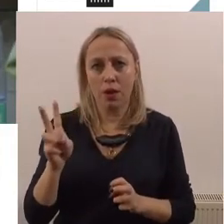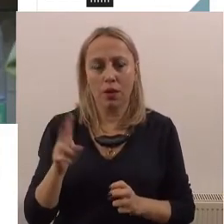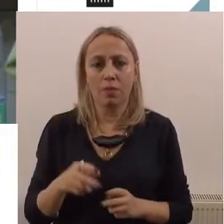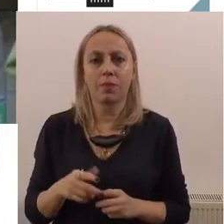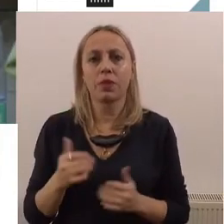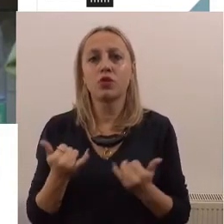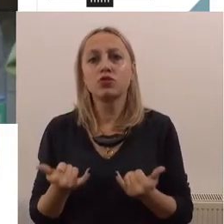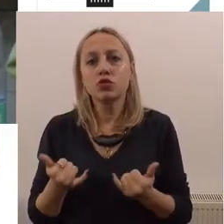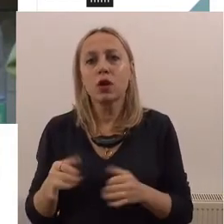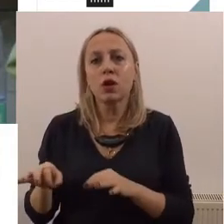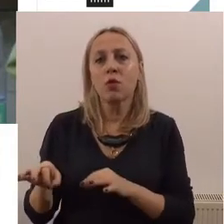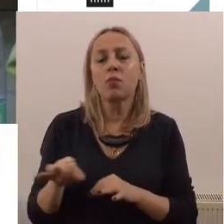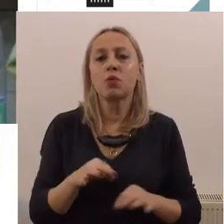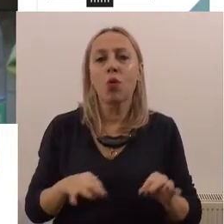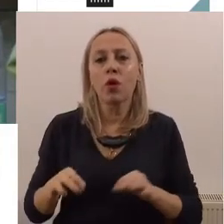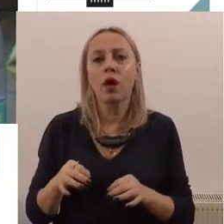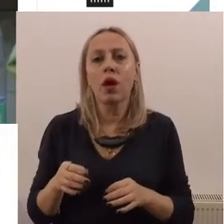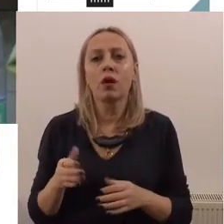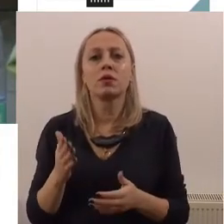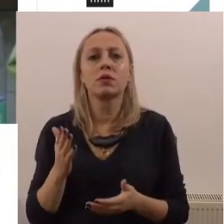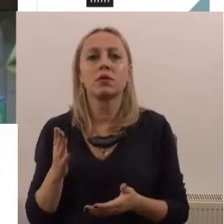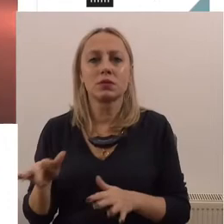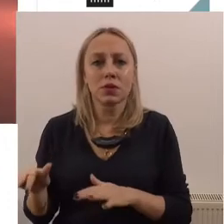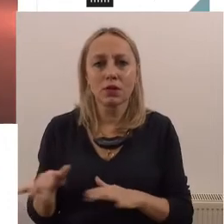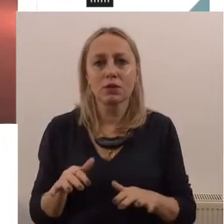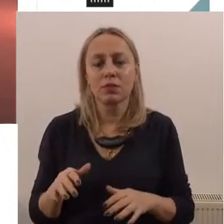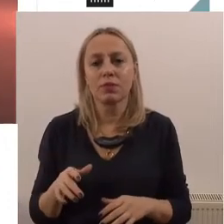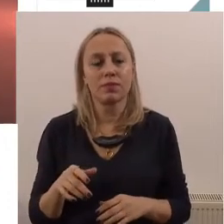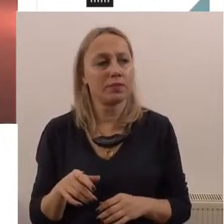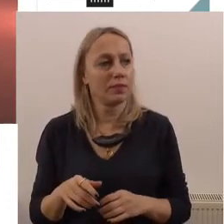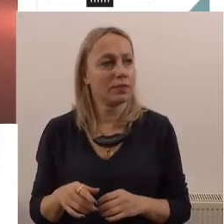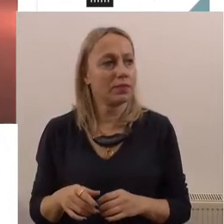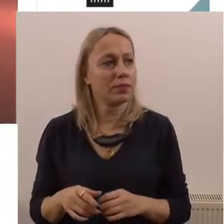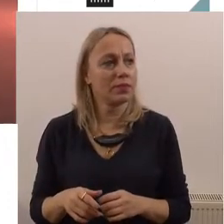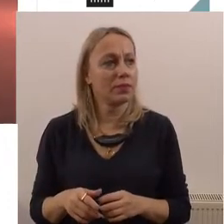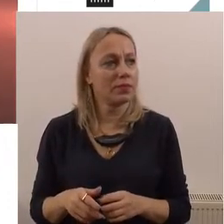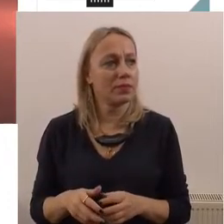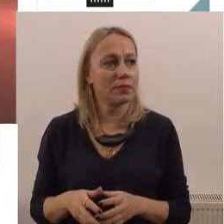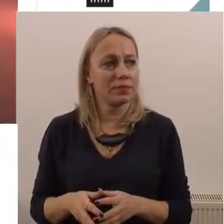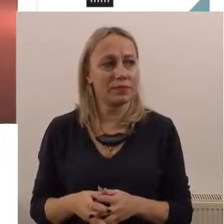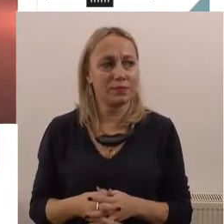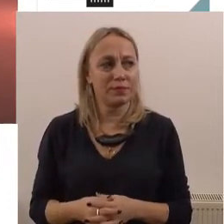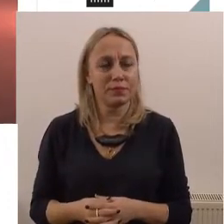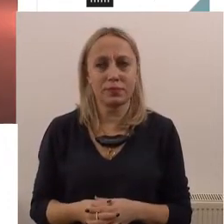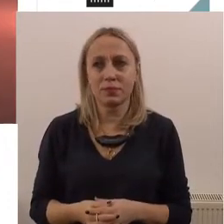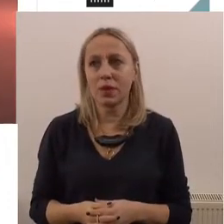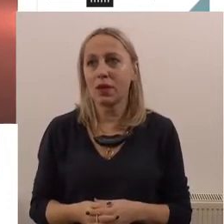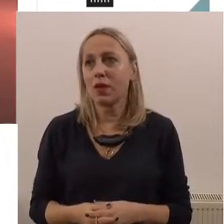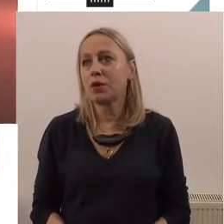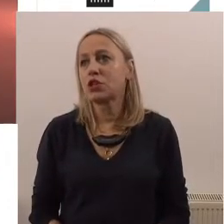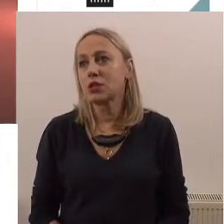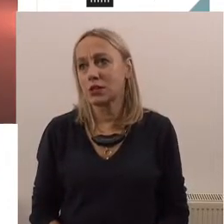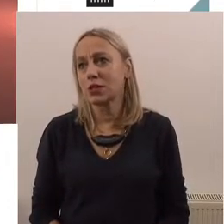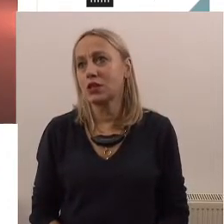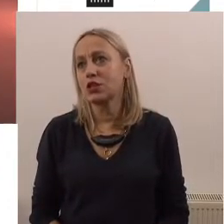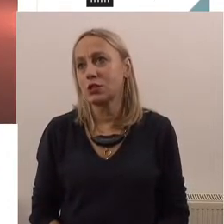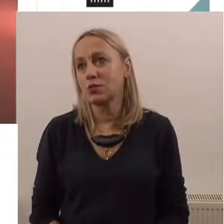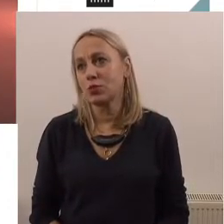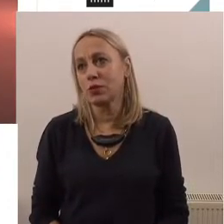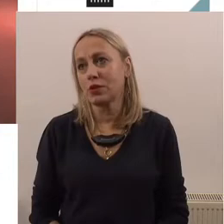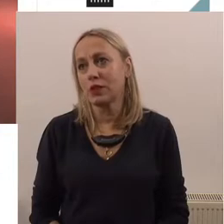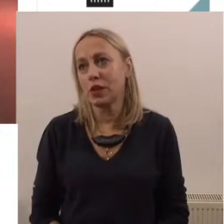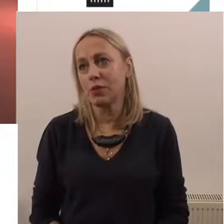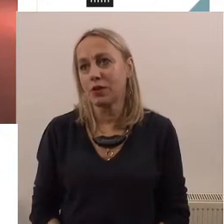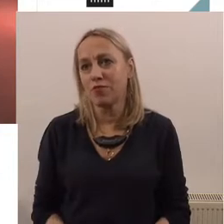more about the project at the moment and its future prospects. Could you please bring my presentation